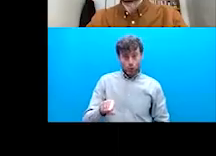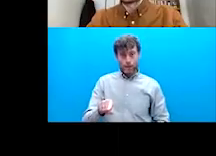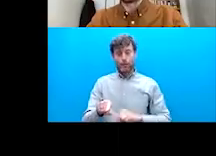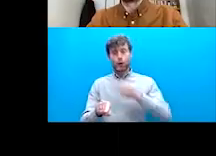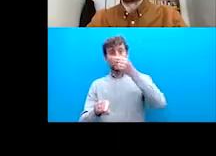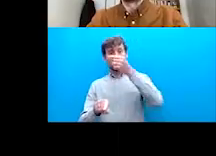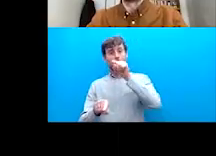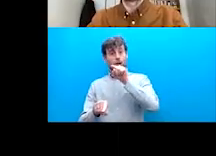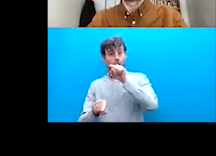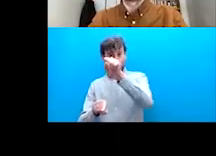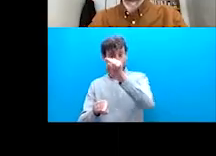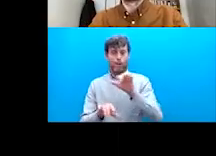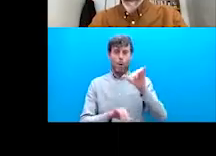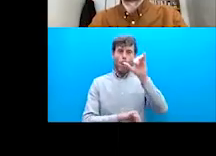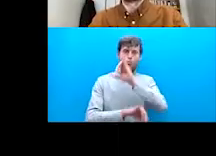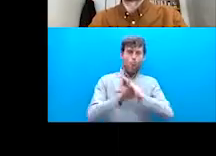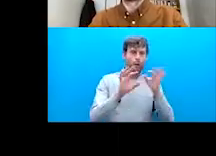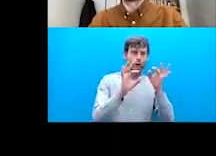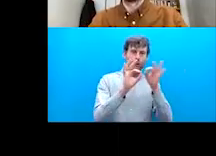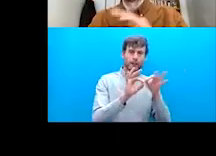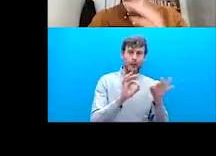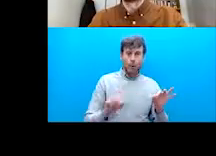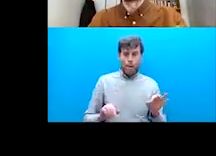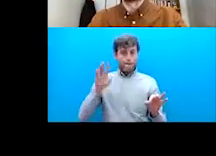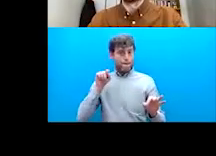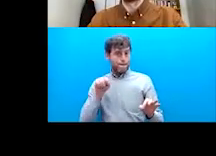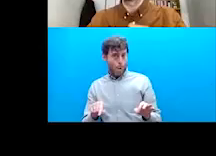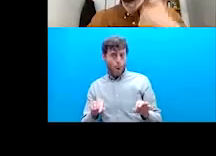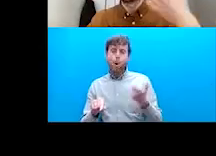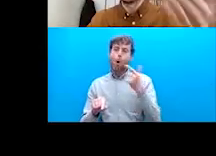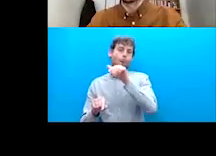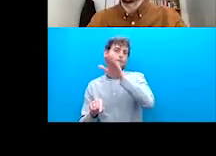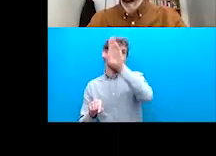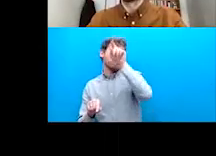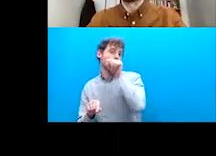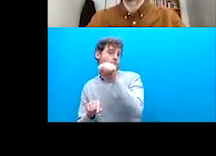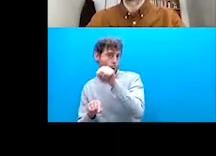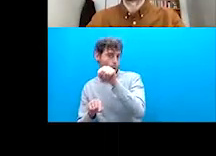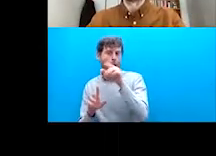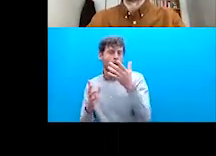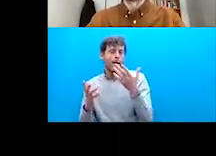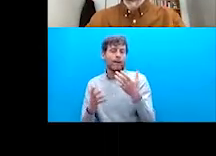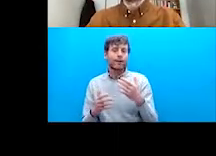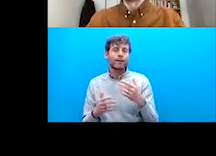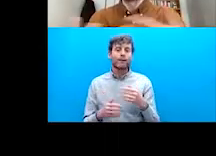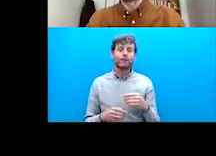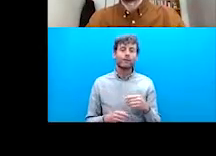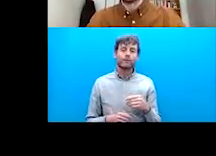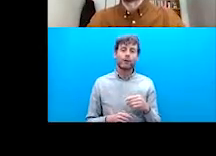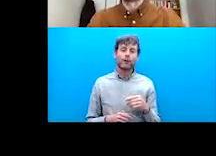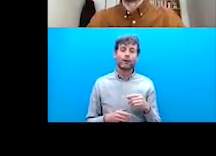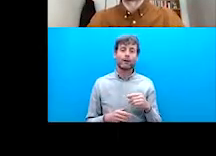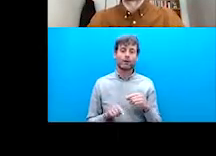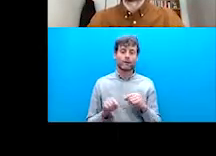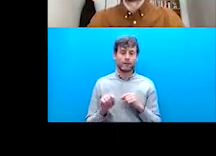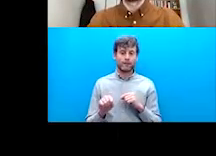also suggests that linguistic theories that posit a single universal operation in syntax or semantics may have their own